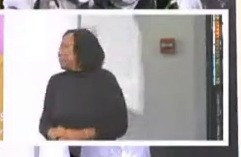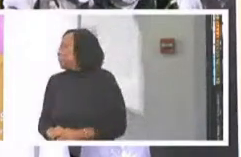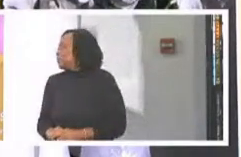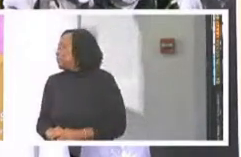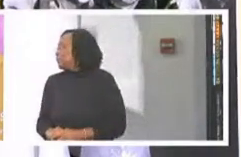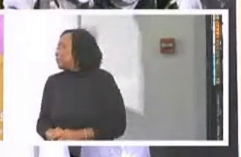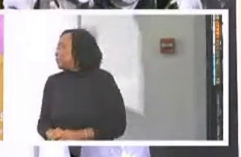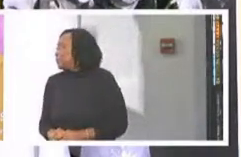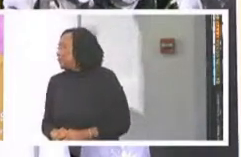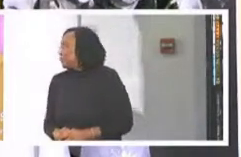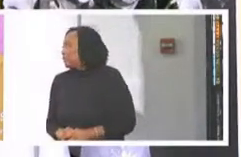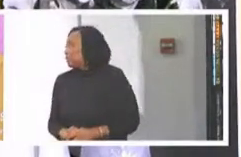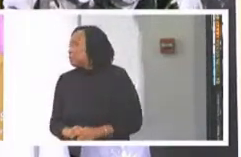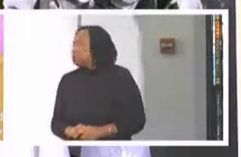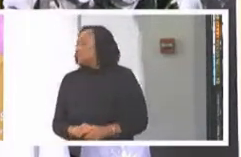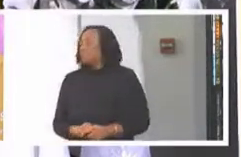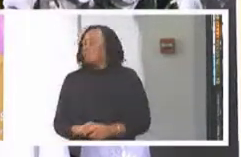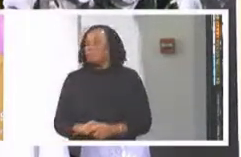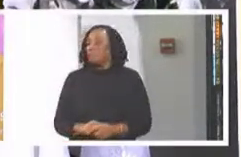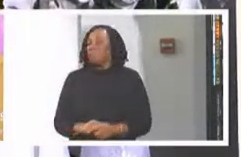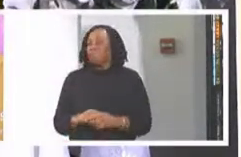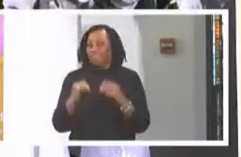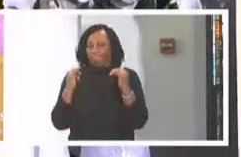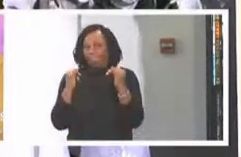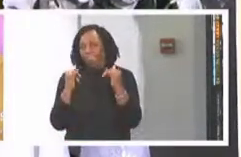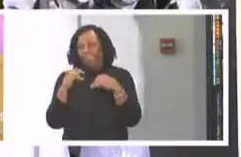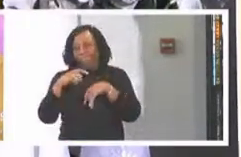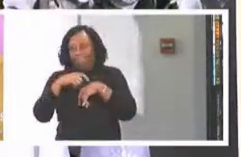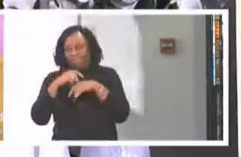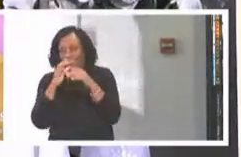I'm going to ask everybody in here to bow your heads.